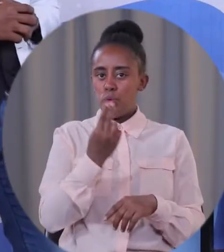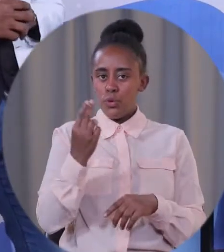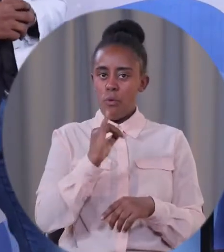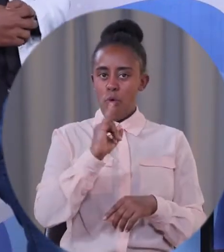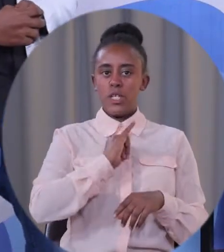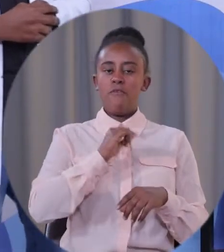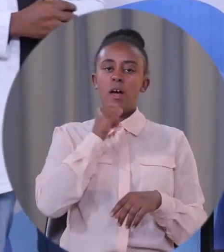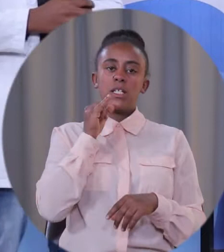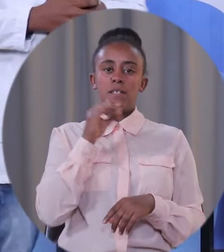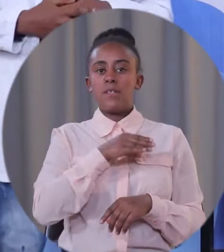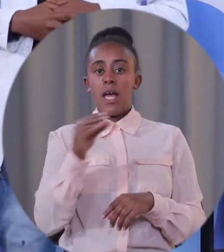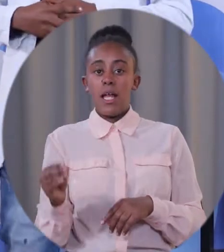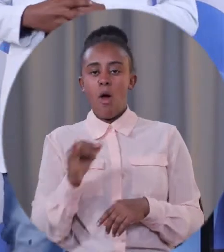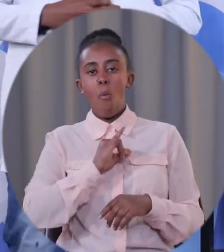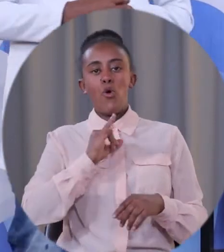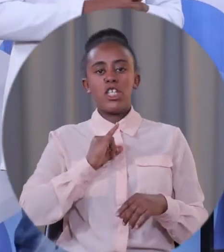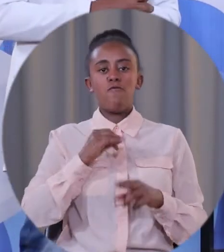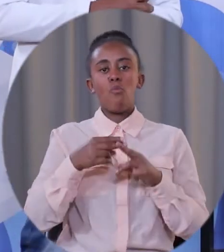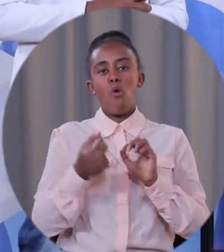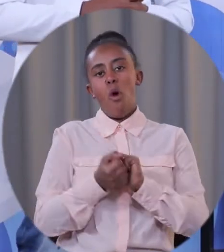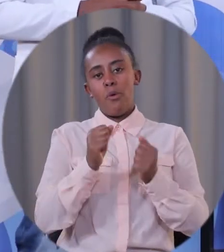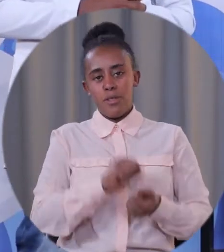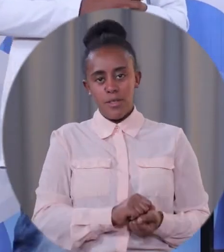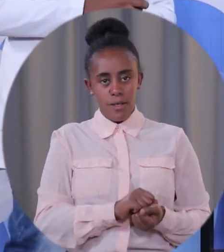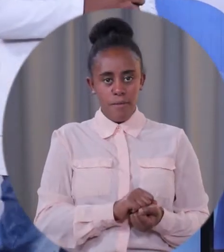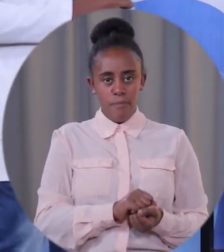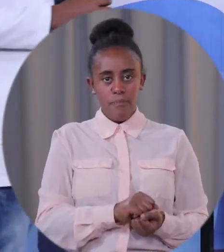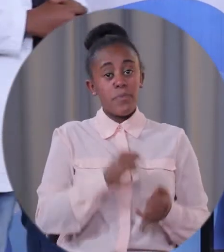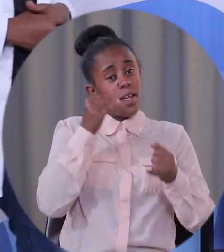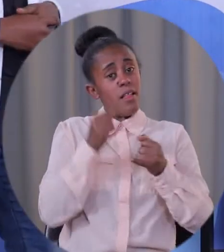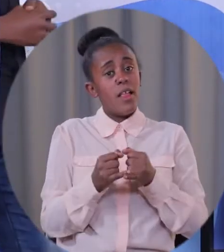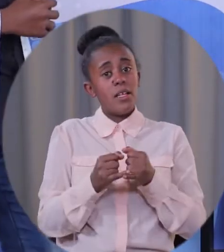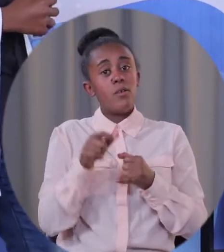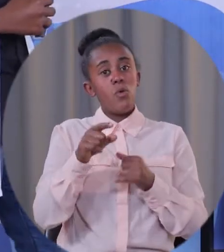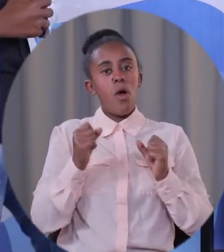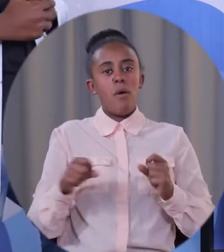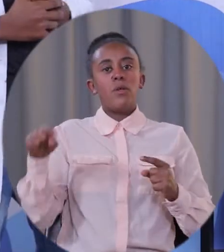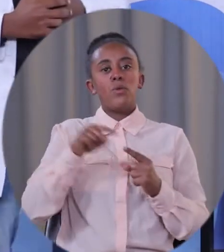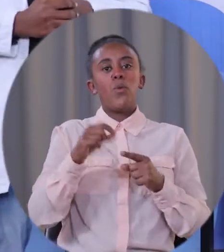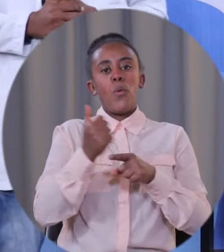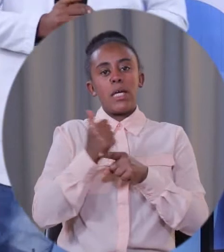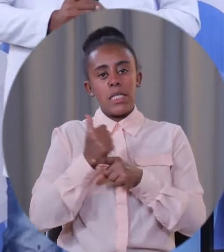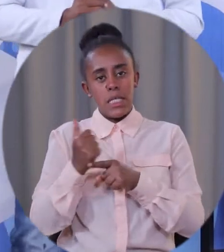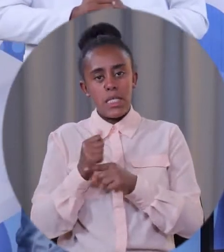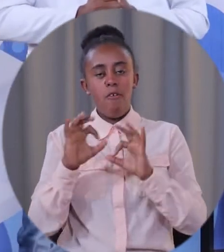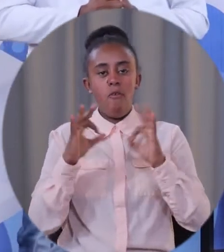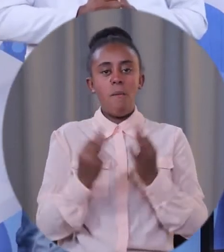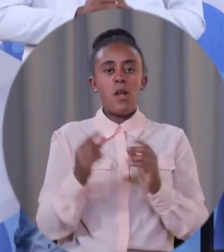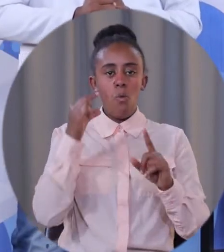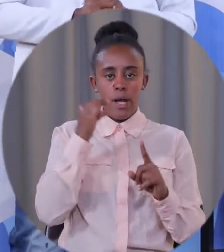possessive adjectives and possessive pronouns. At last, you will be able to exercise family